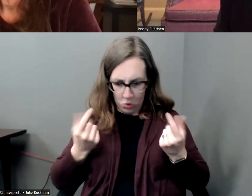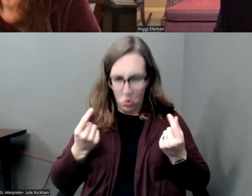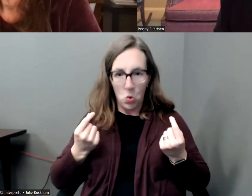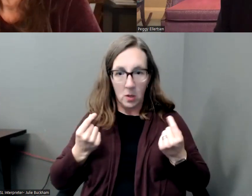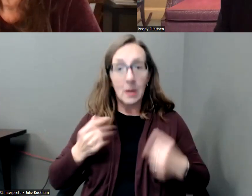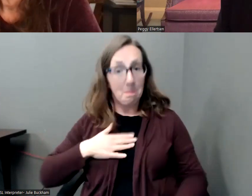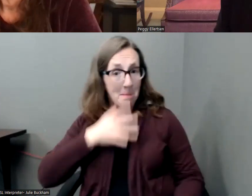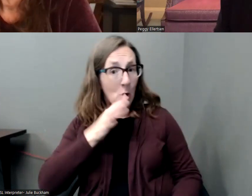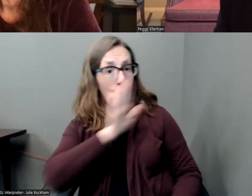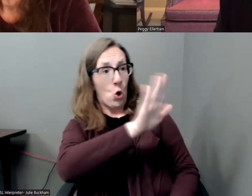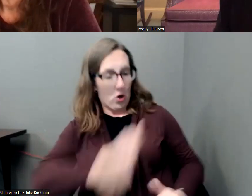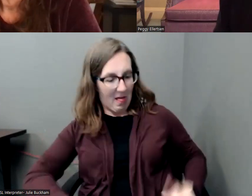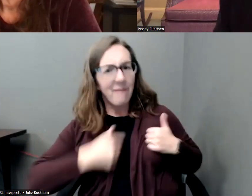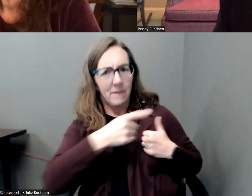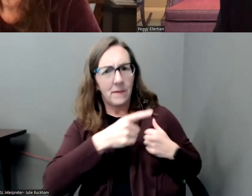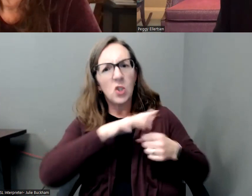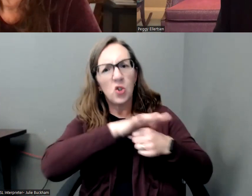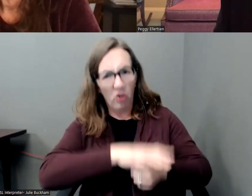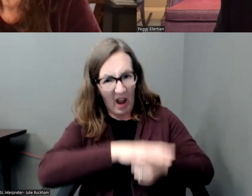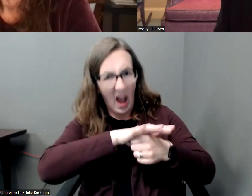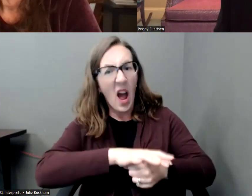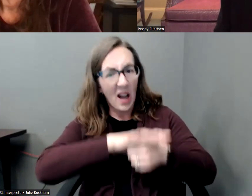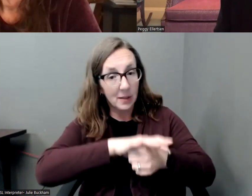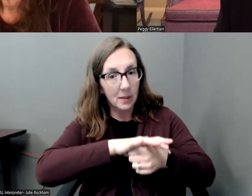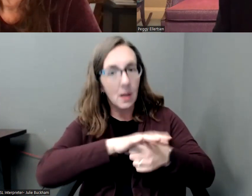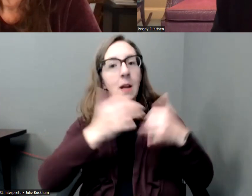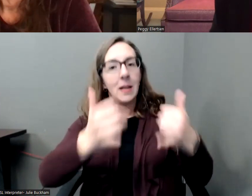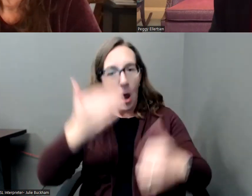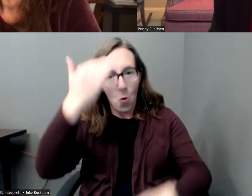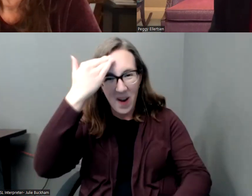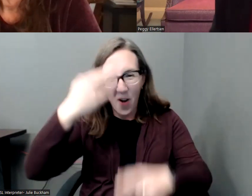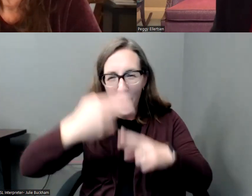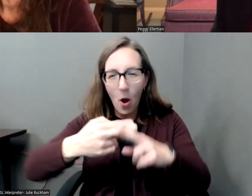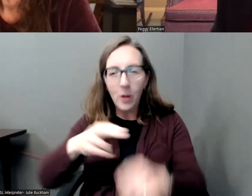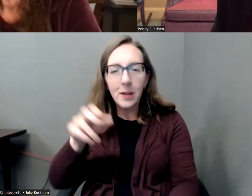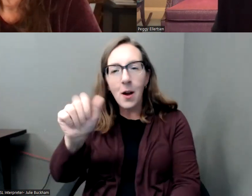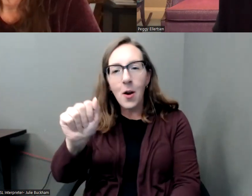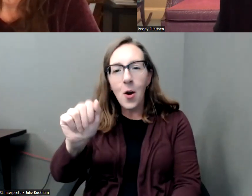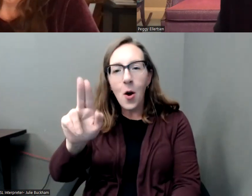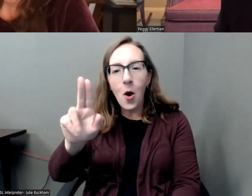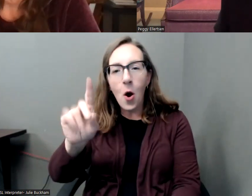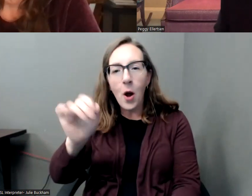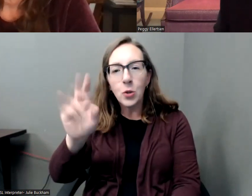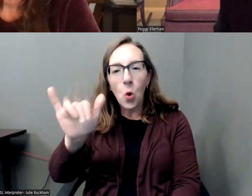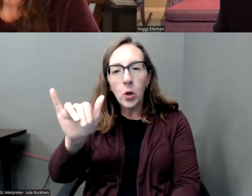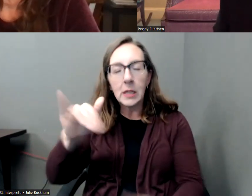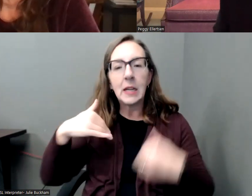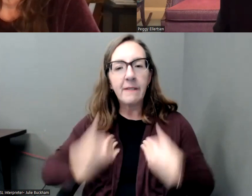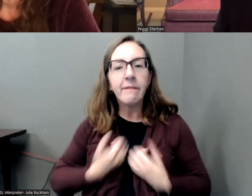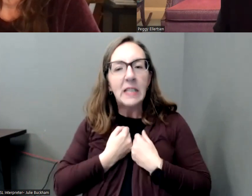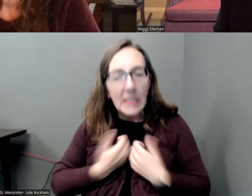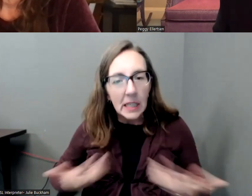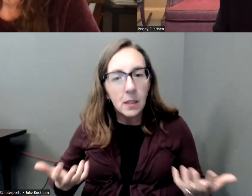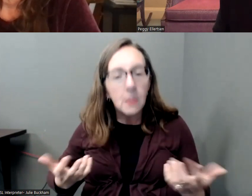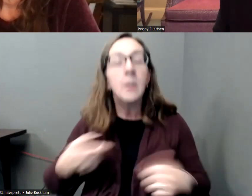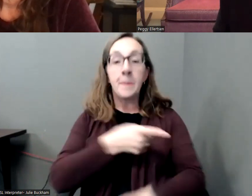deal of stress and what we now know to be auditory fatigue. And just as I was finishing my